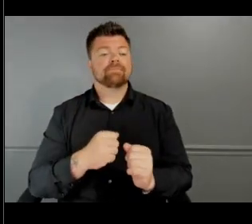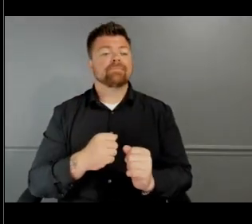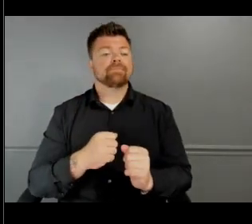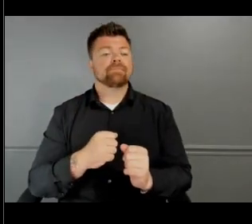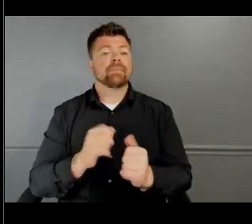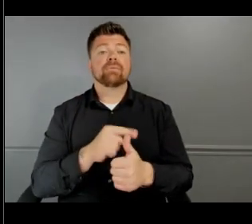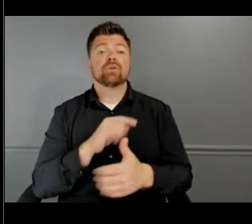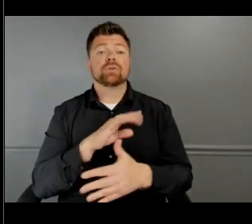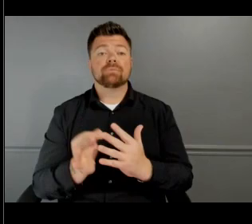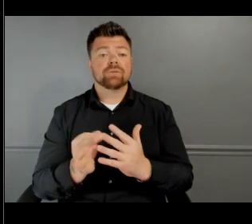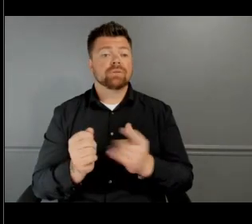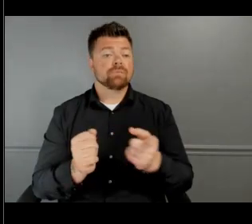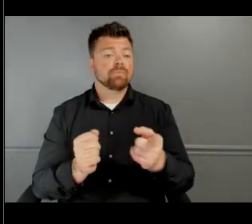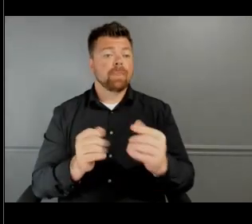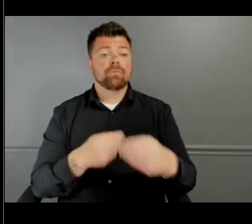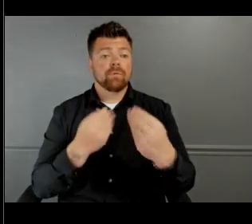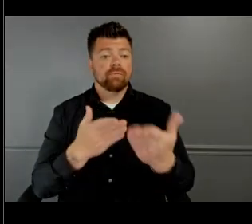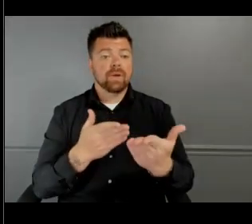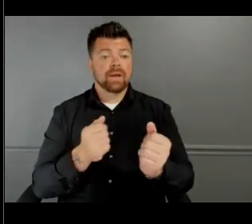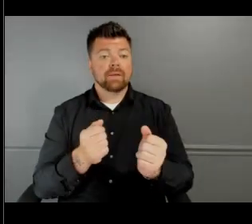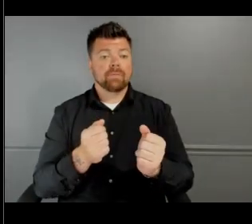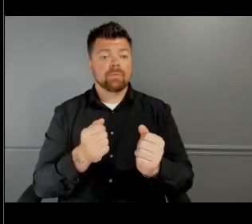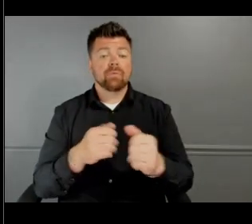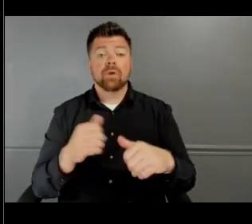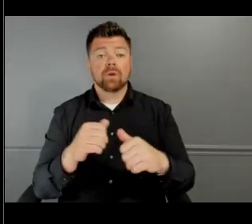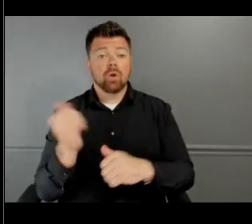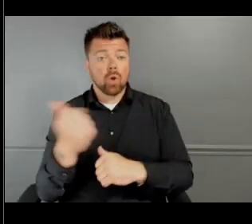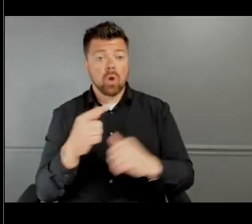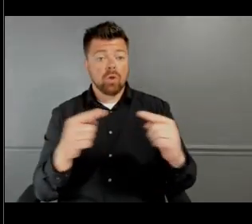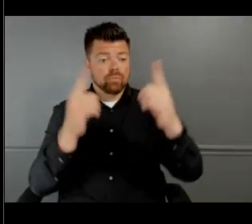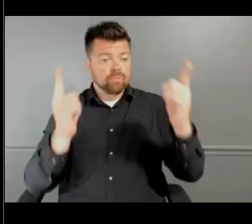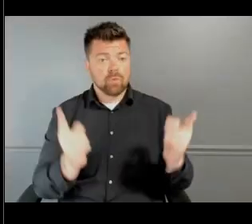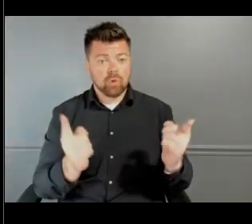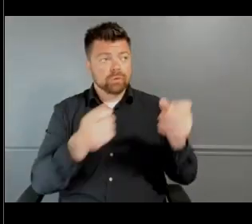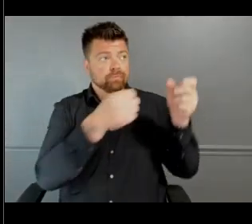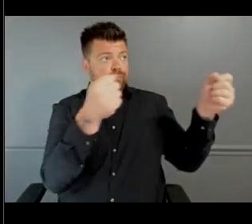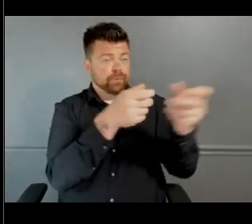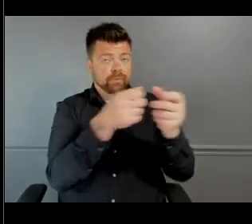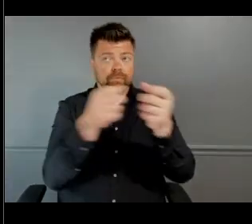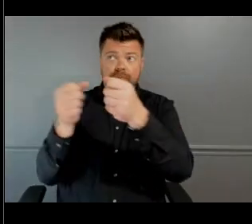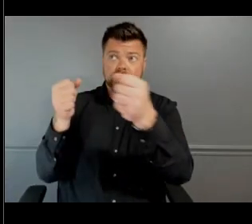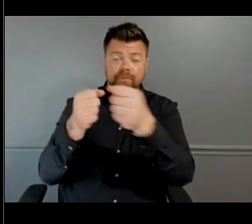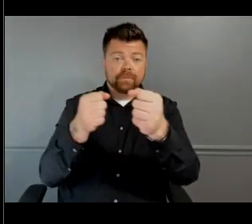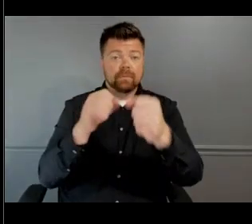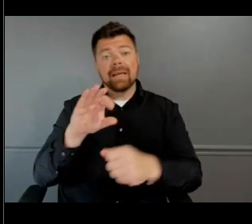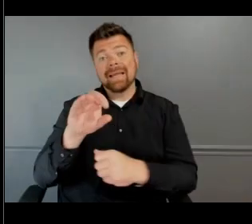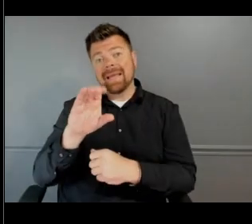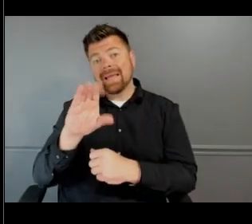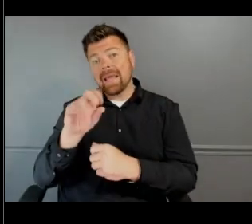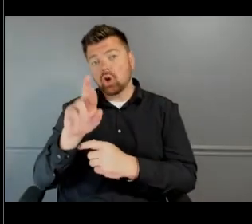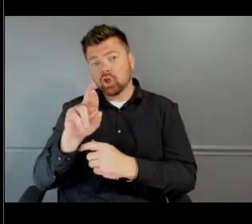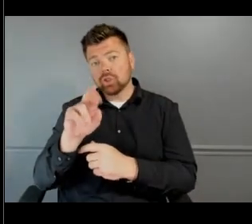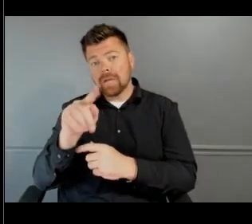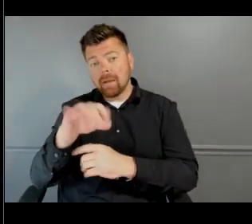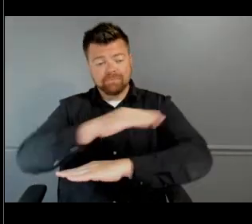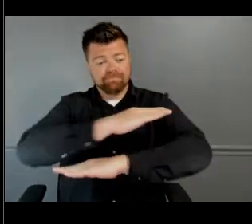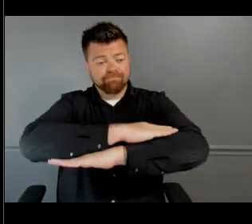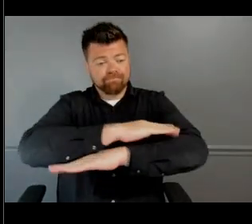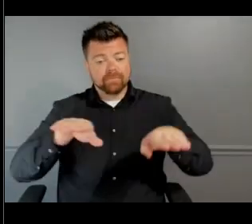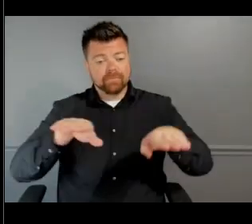inches provided between all opposing cabinets, countertops, appliances,